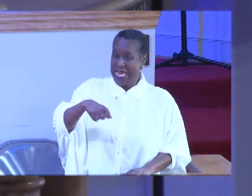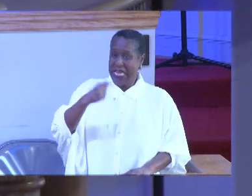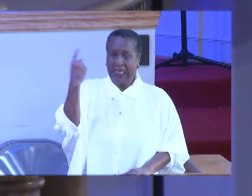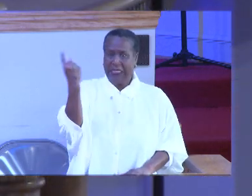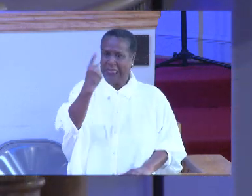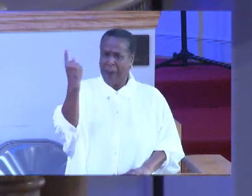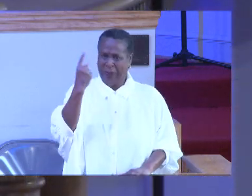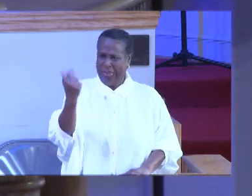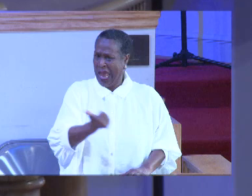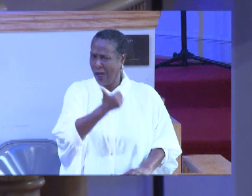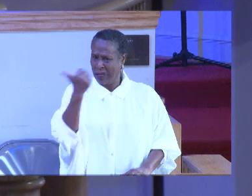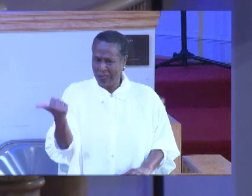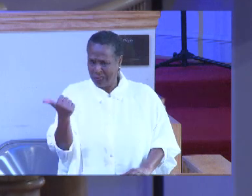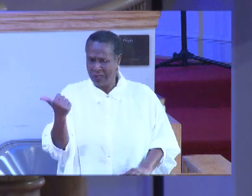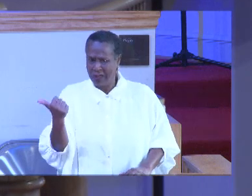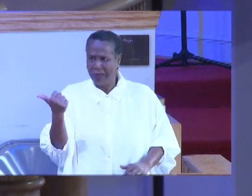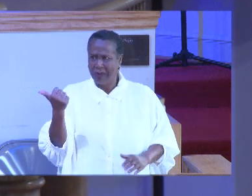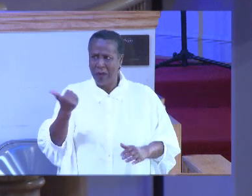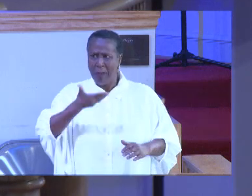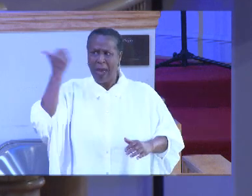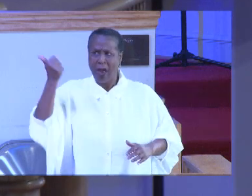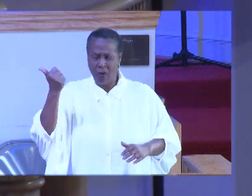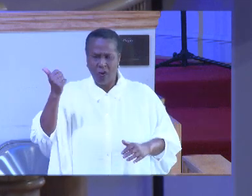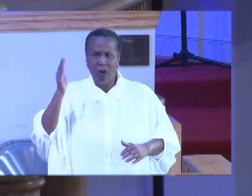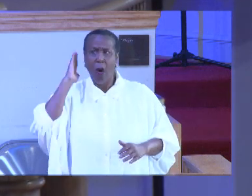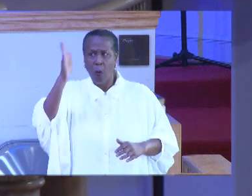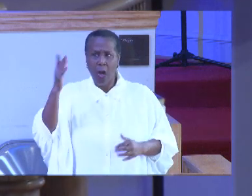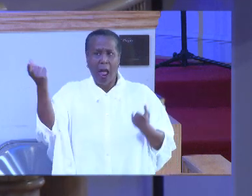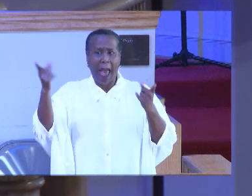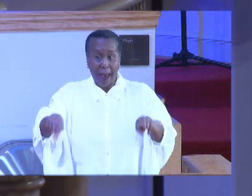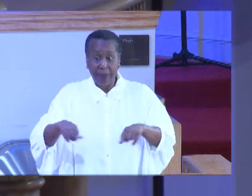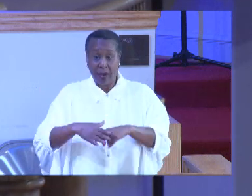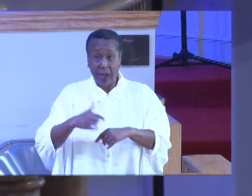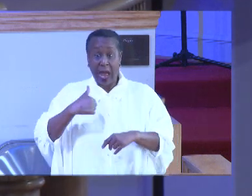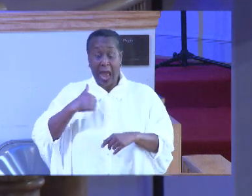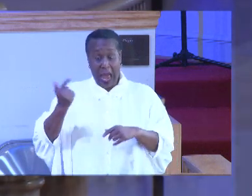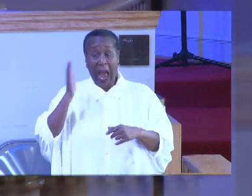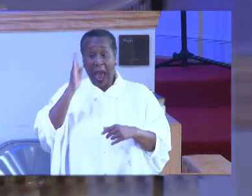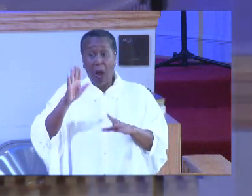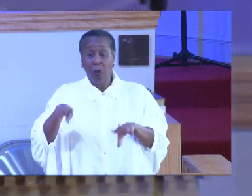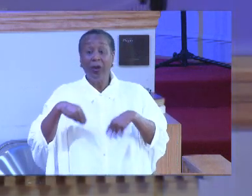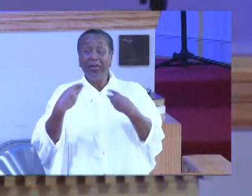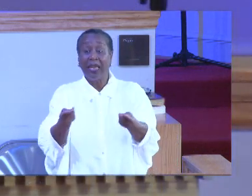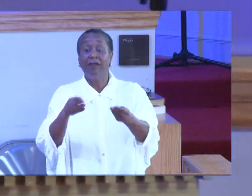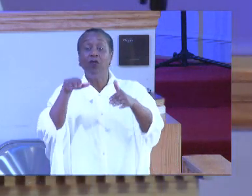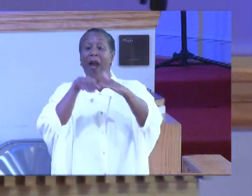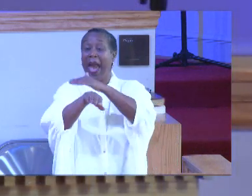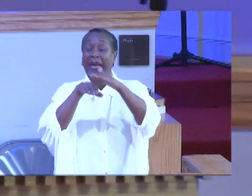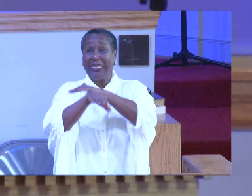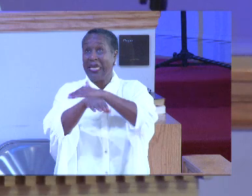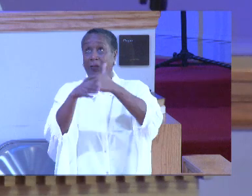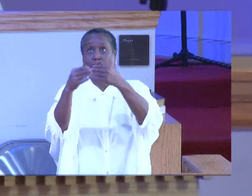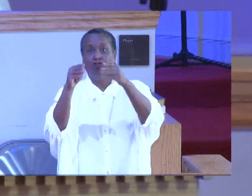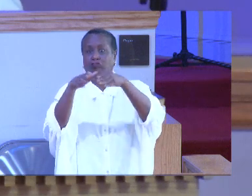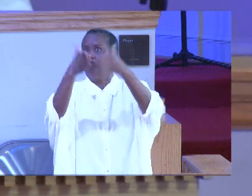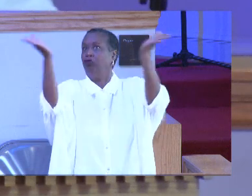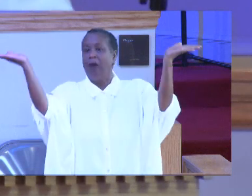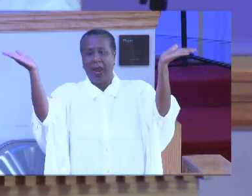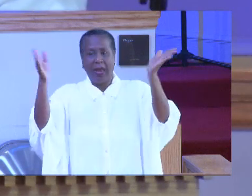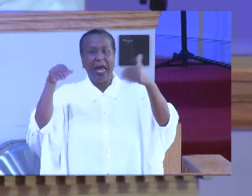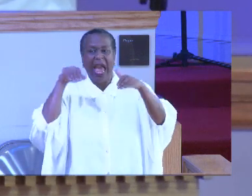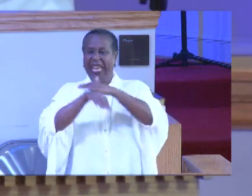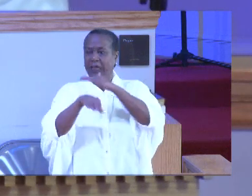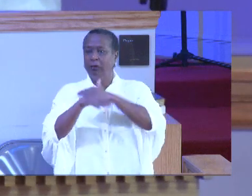something else greater will come, that I'll give you access to the Paraclete, to the